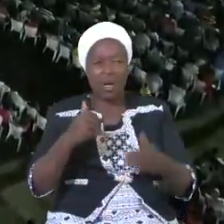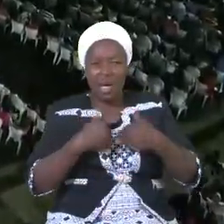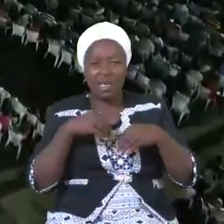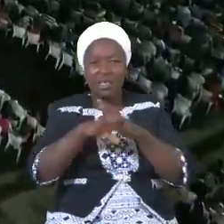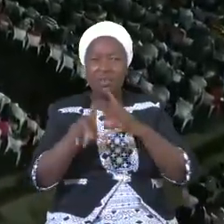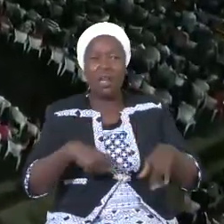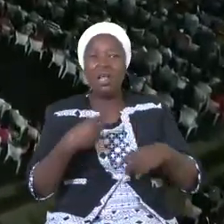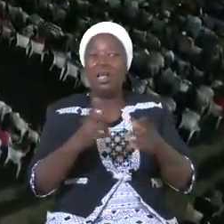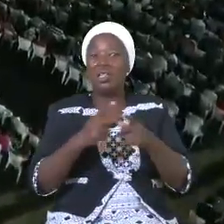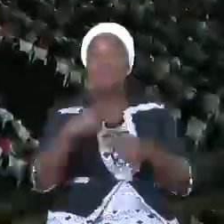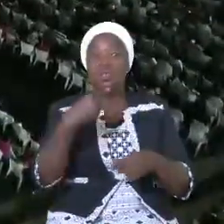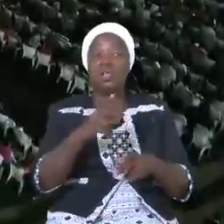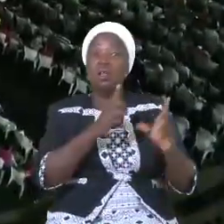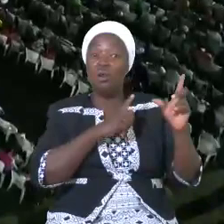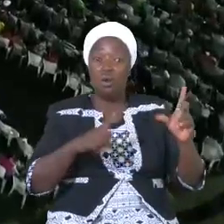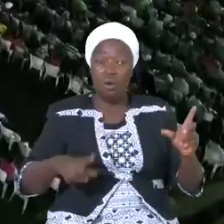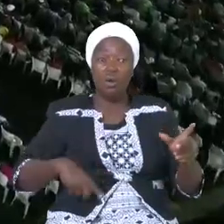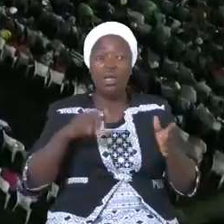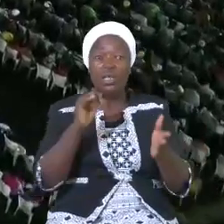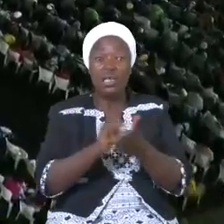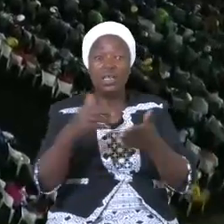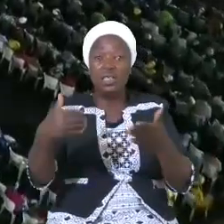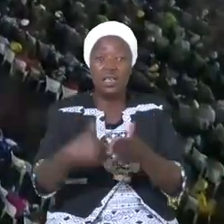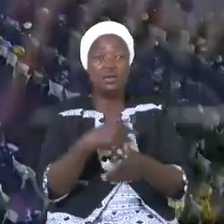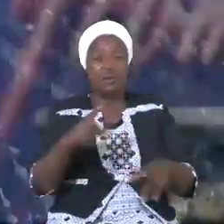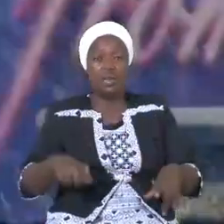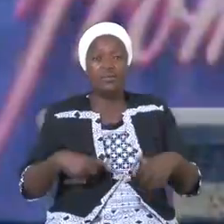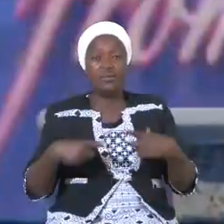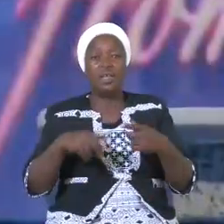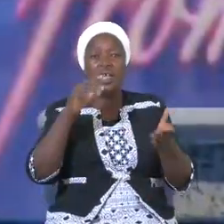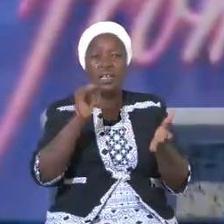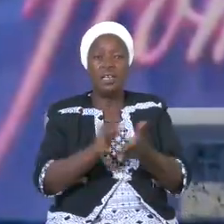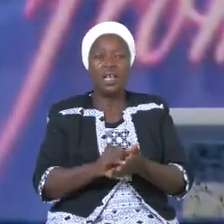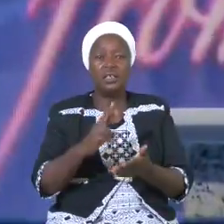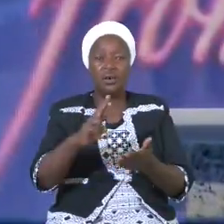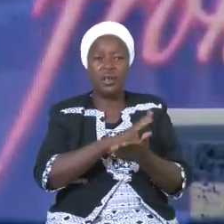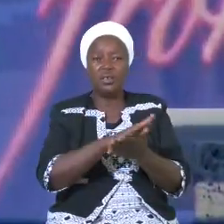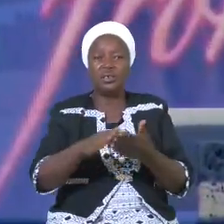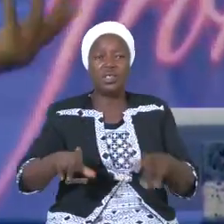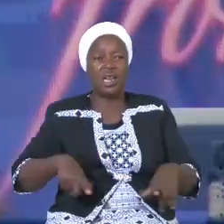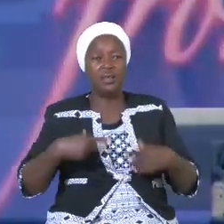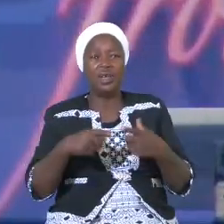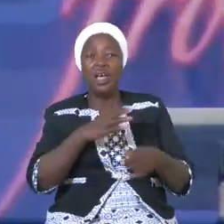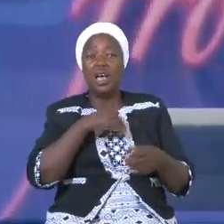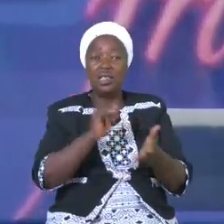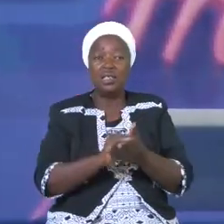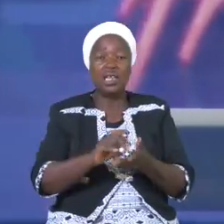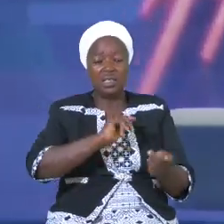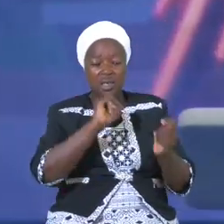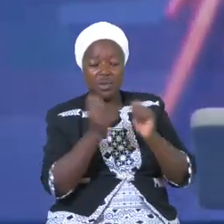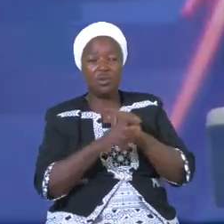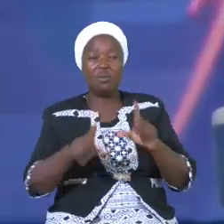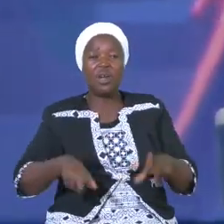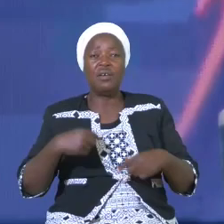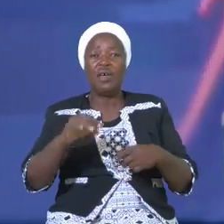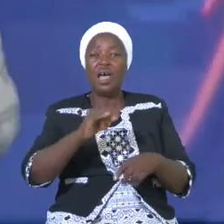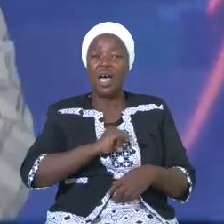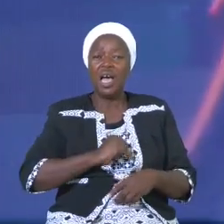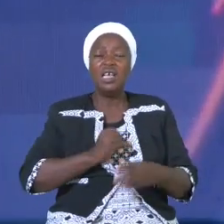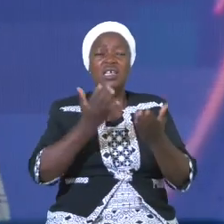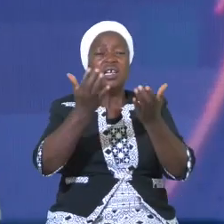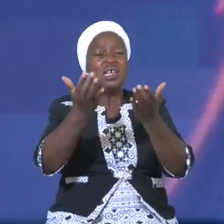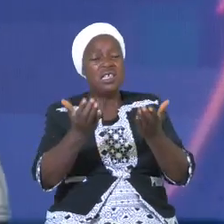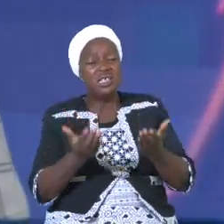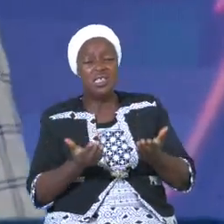say lord that new life that righteous life that transformed life i desire